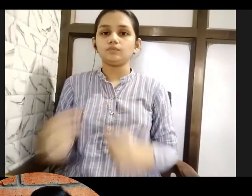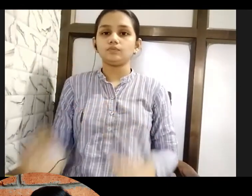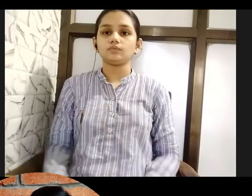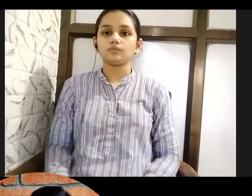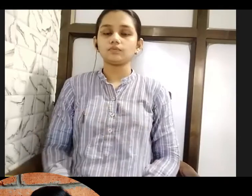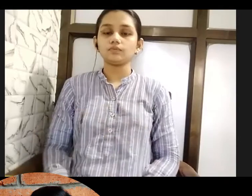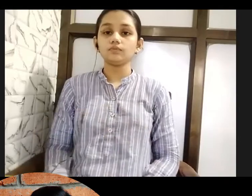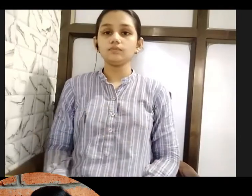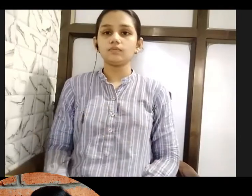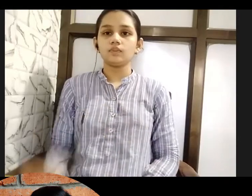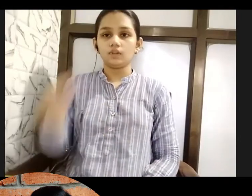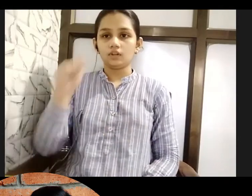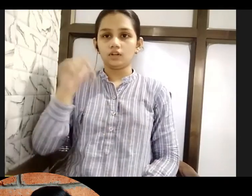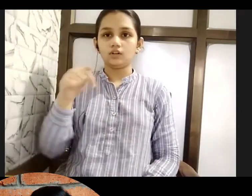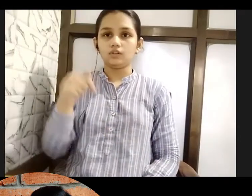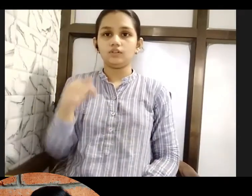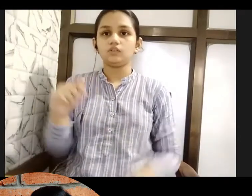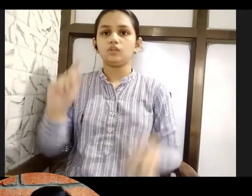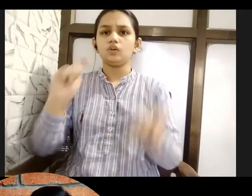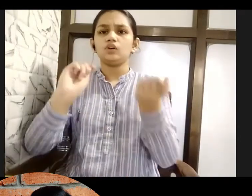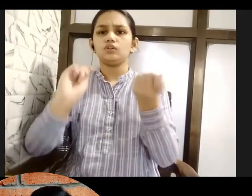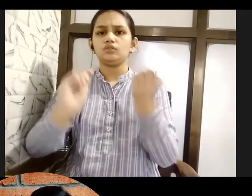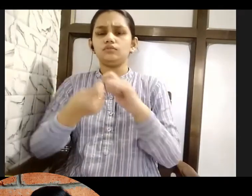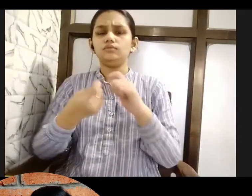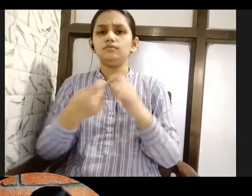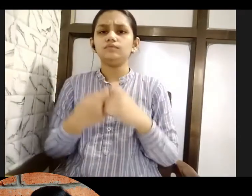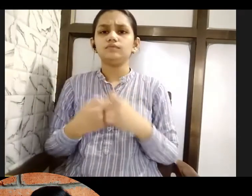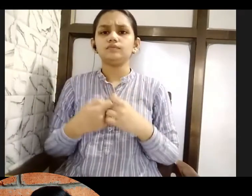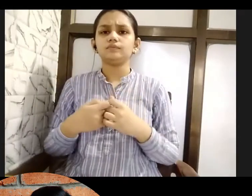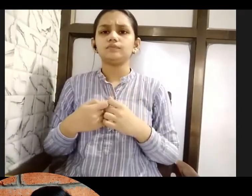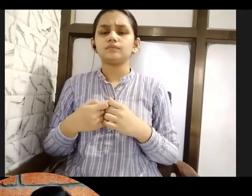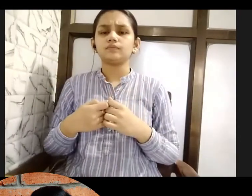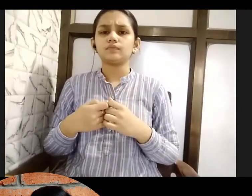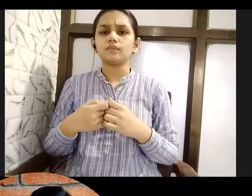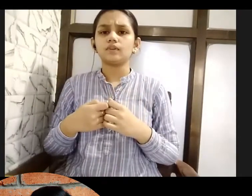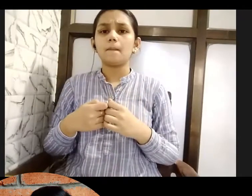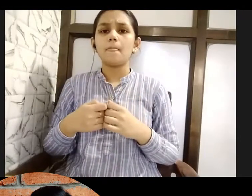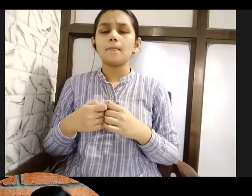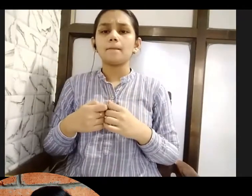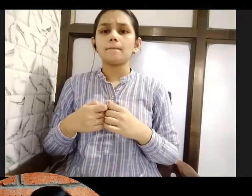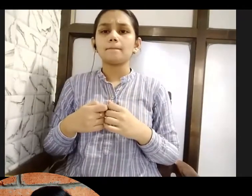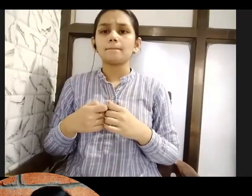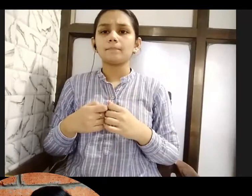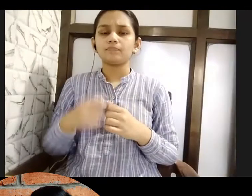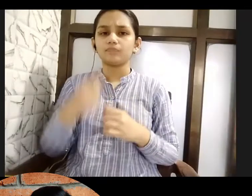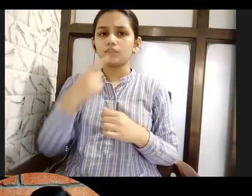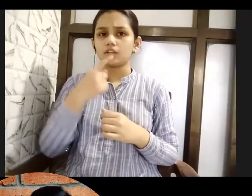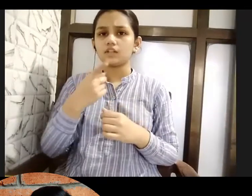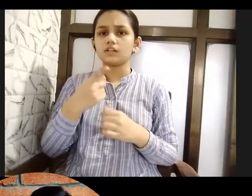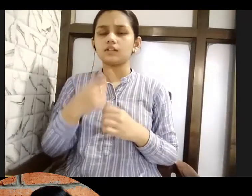Now, I am going to change this over here. Yeah, I am going to say,